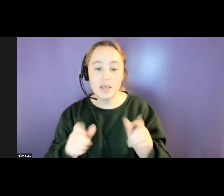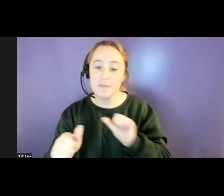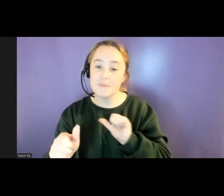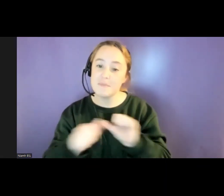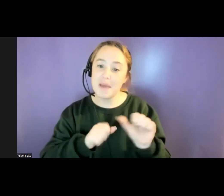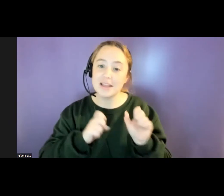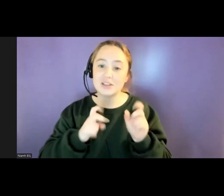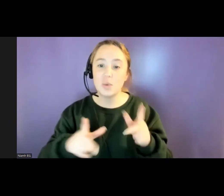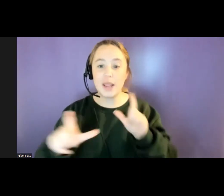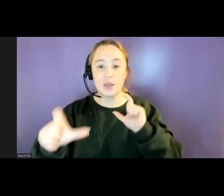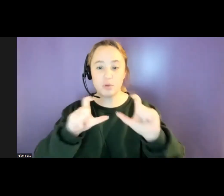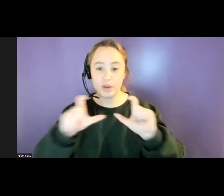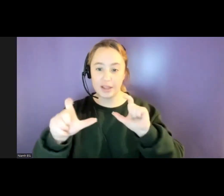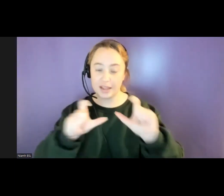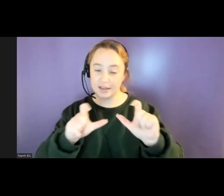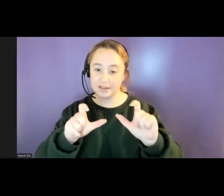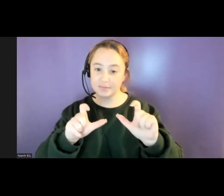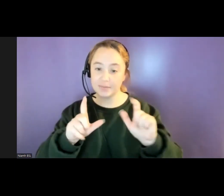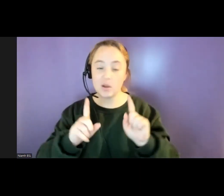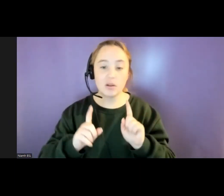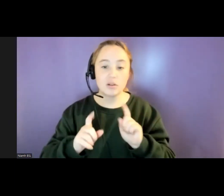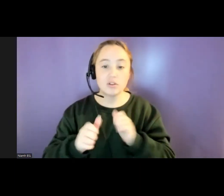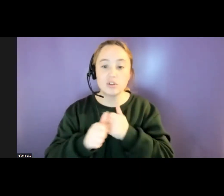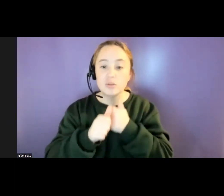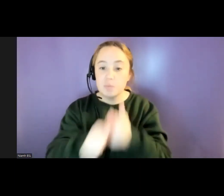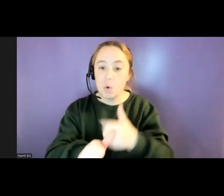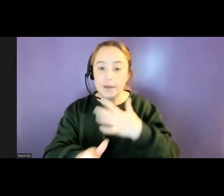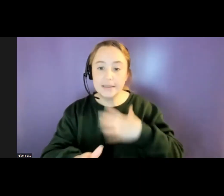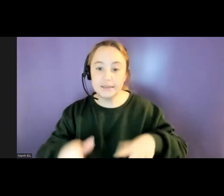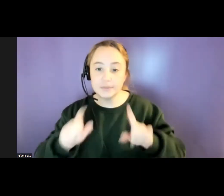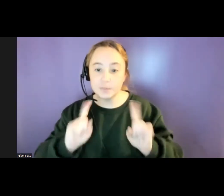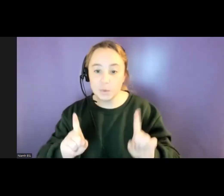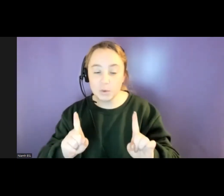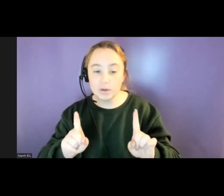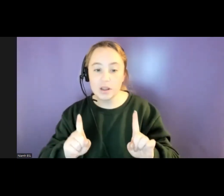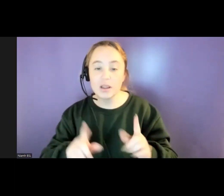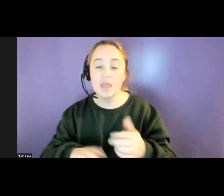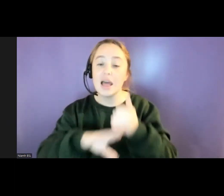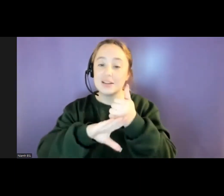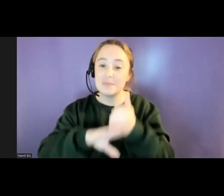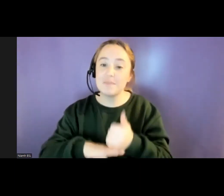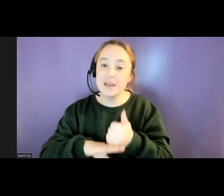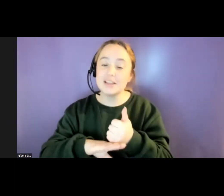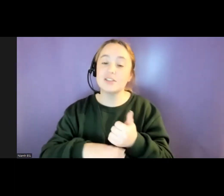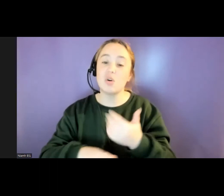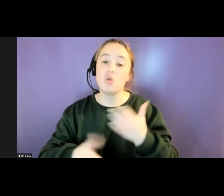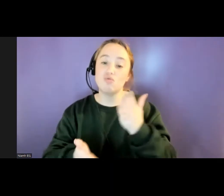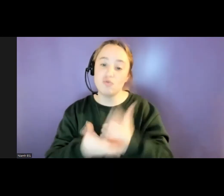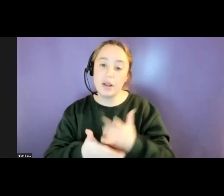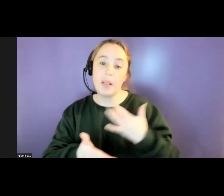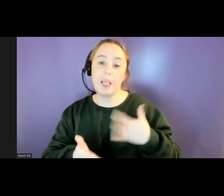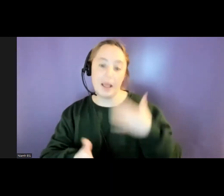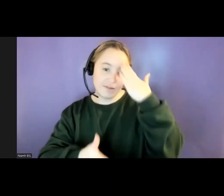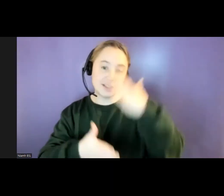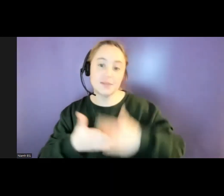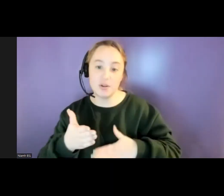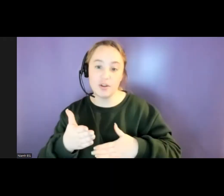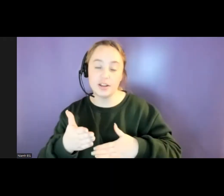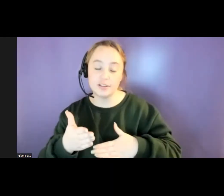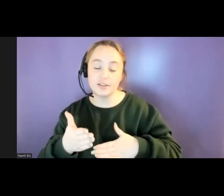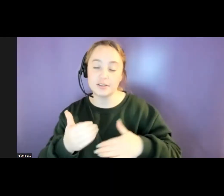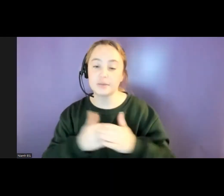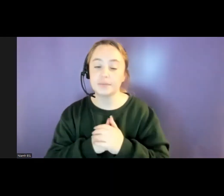communicate what type of support is required, and that is based on a lot of real life examples and experiences.